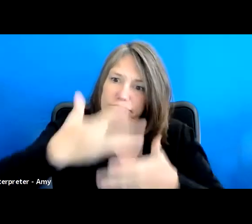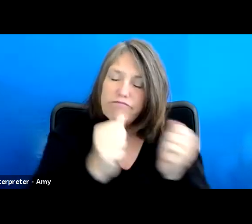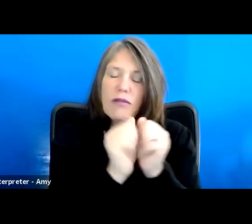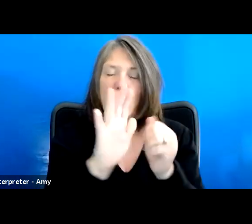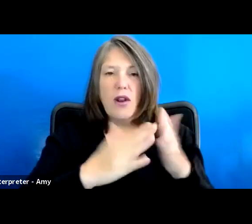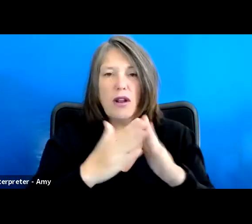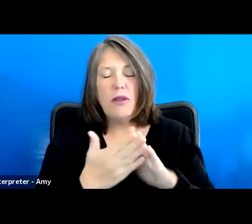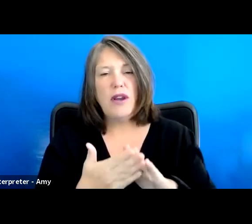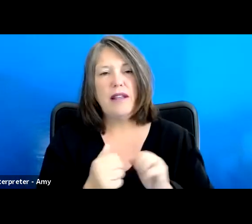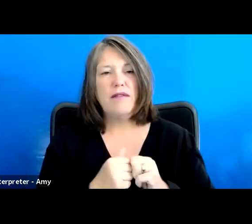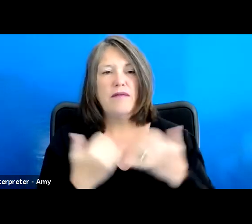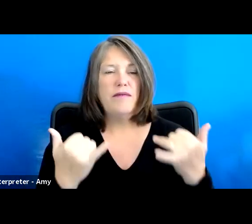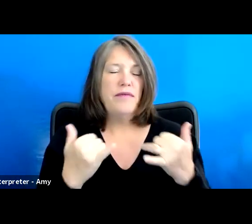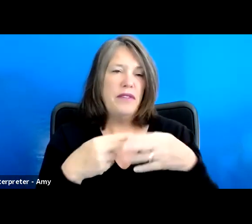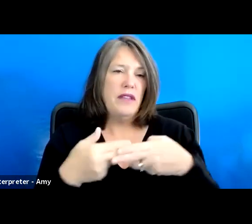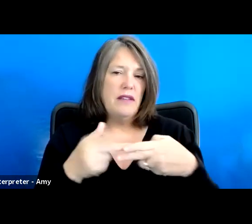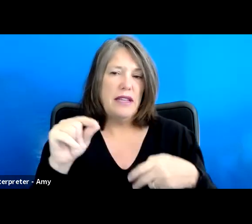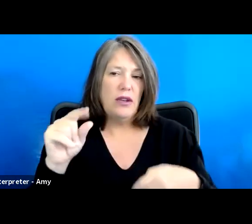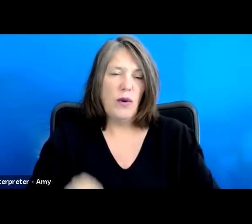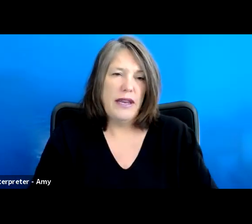go to slide 20, please.